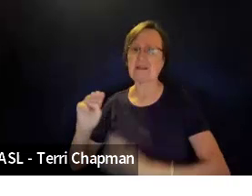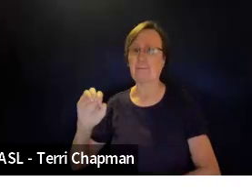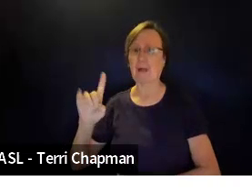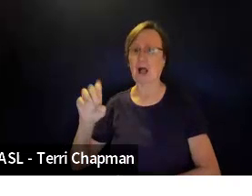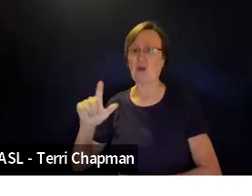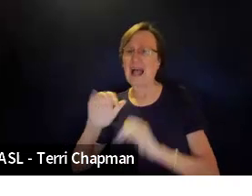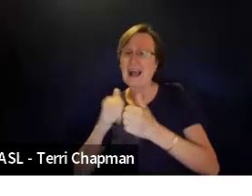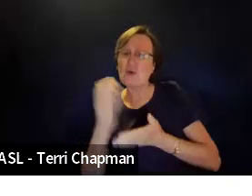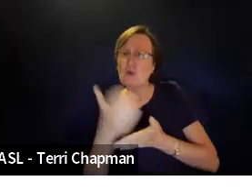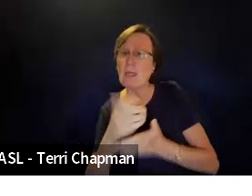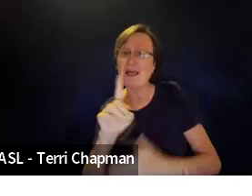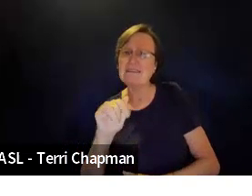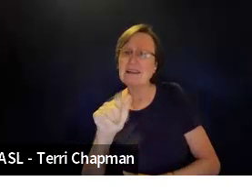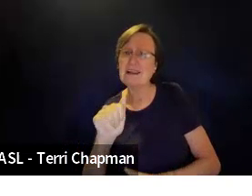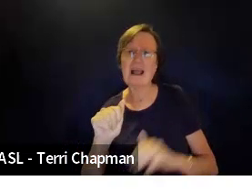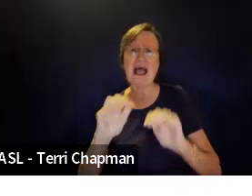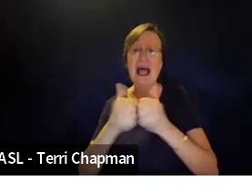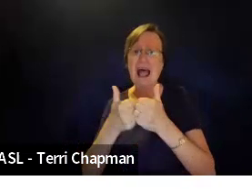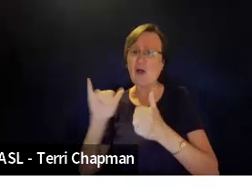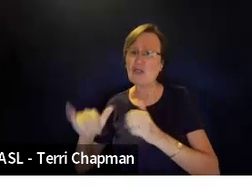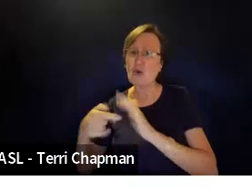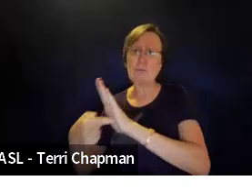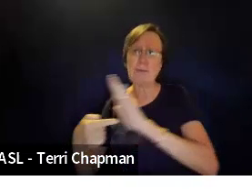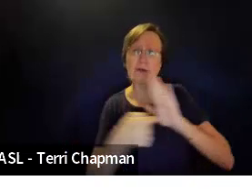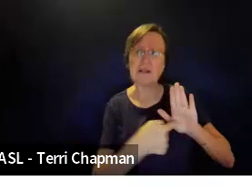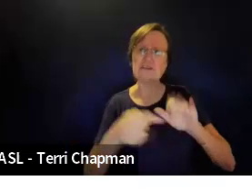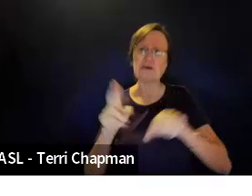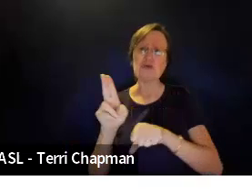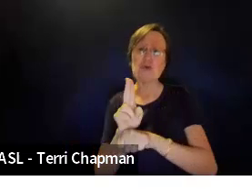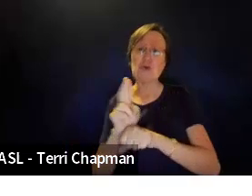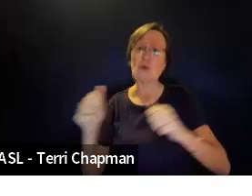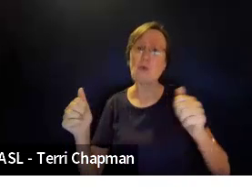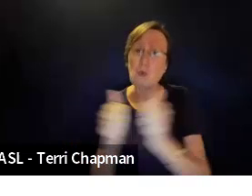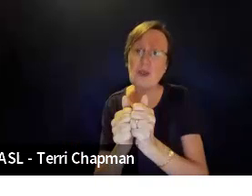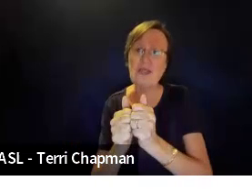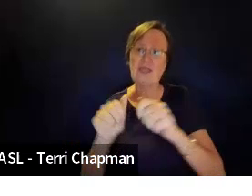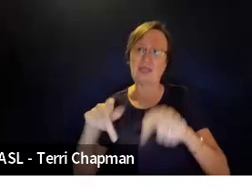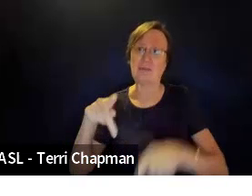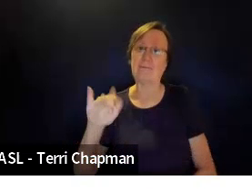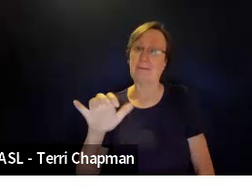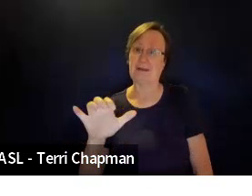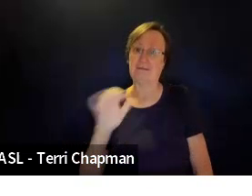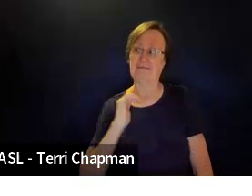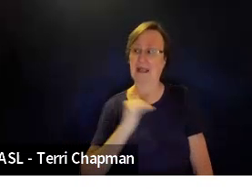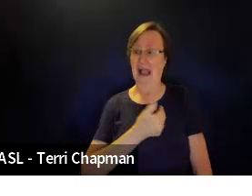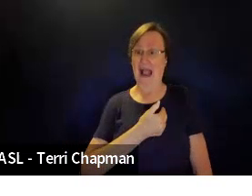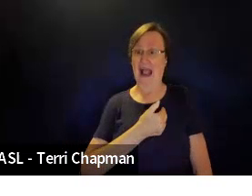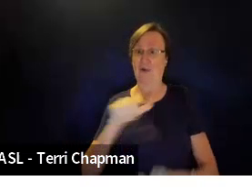those models are unleashed on the public. Our agency is working hard to make sure that